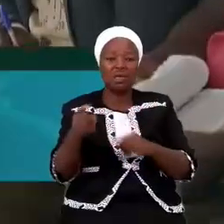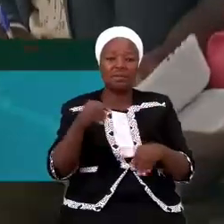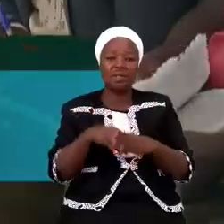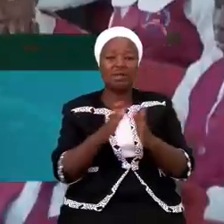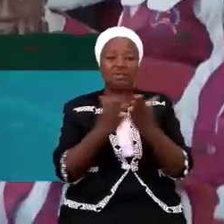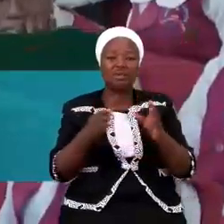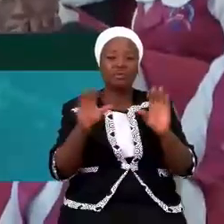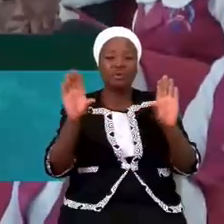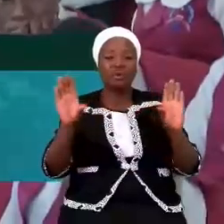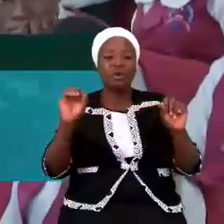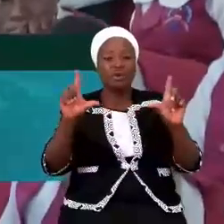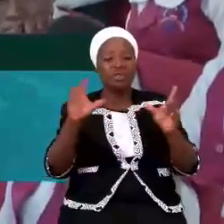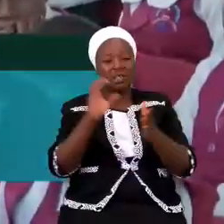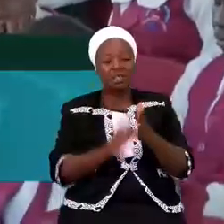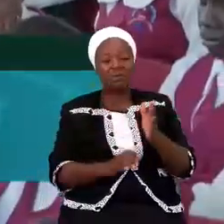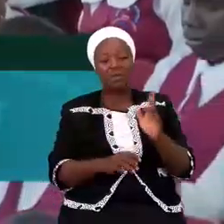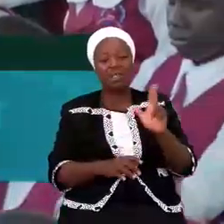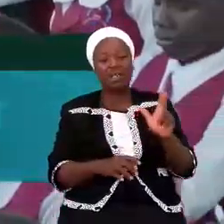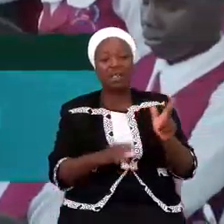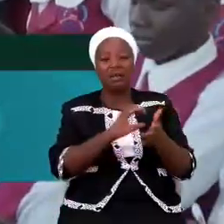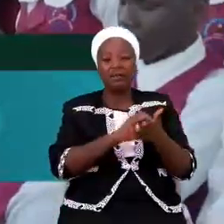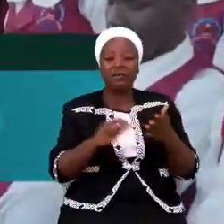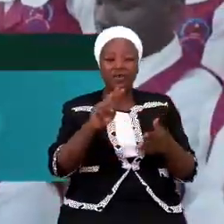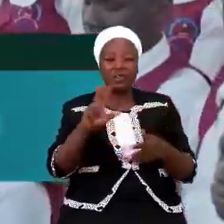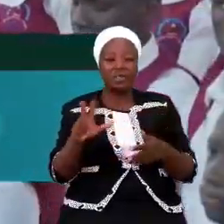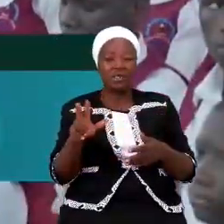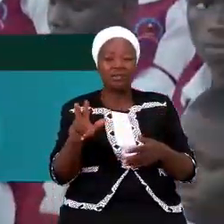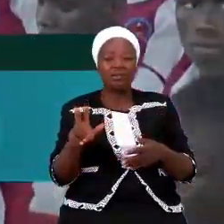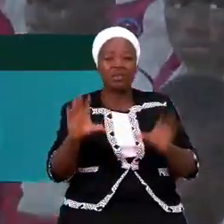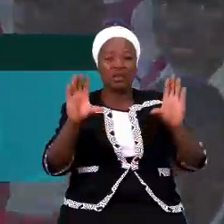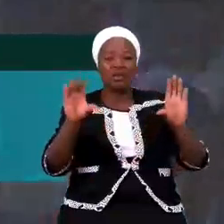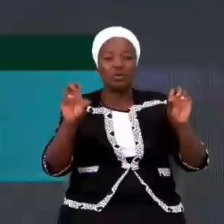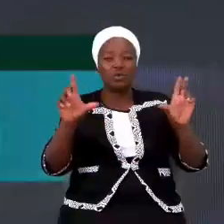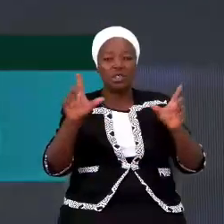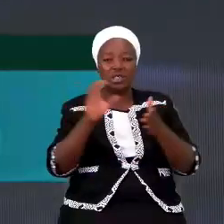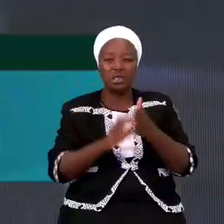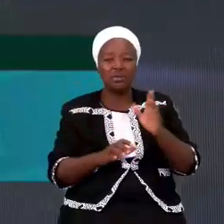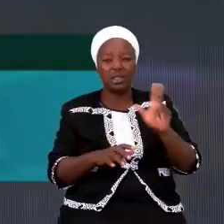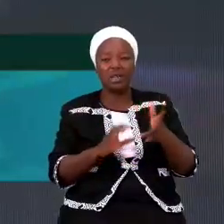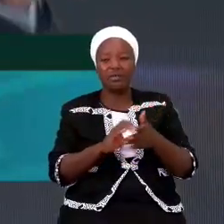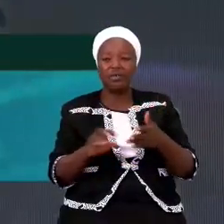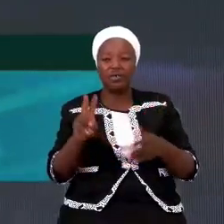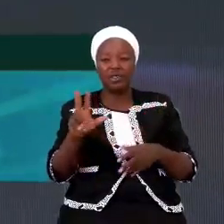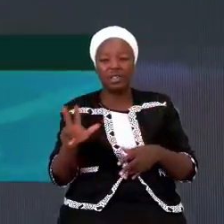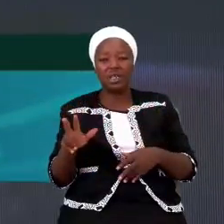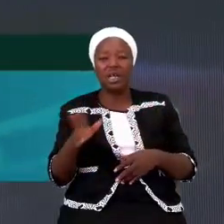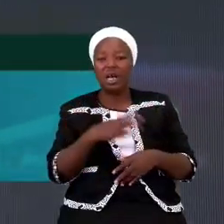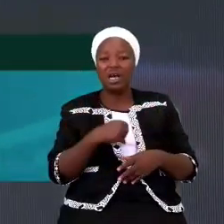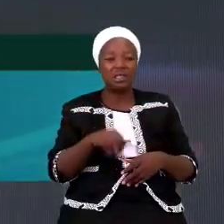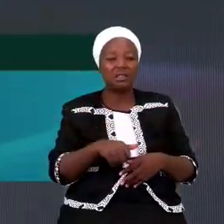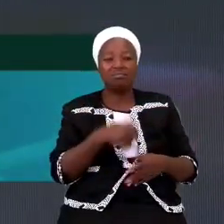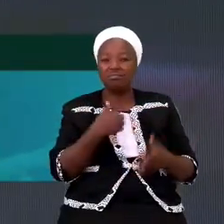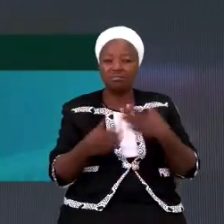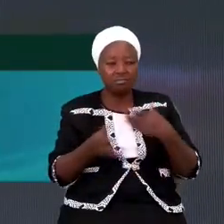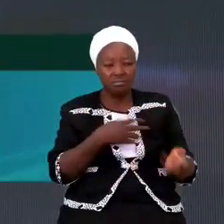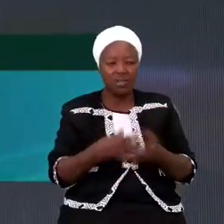verse 23, and whatsoever ye do, whatsoever that covers every area